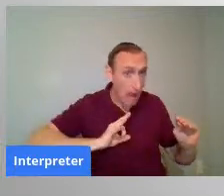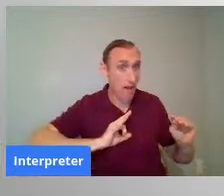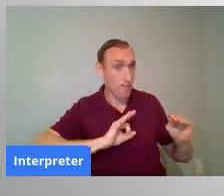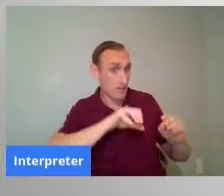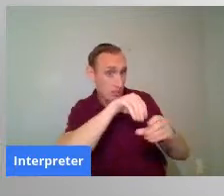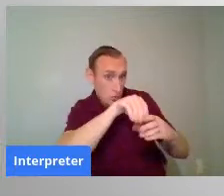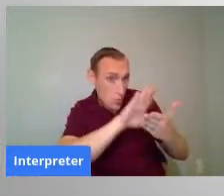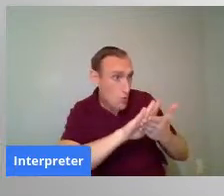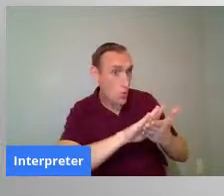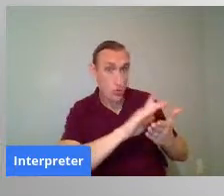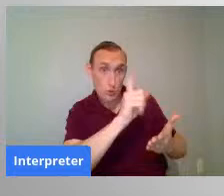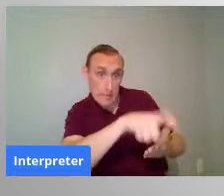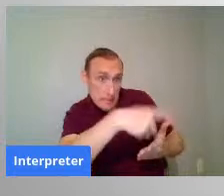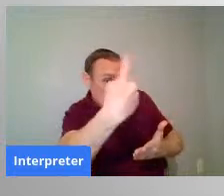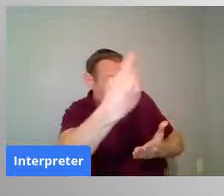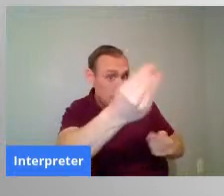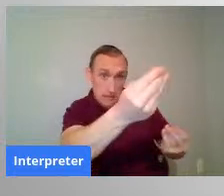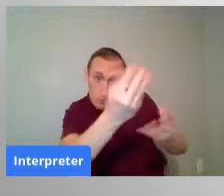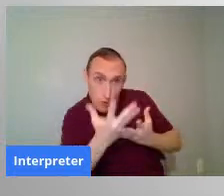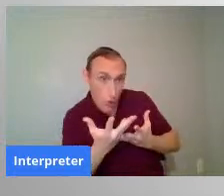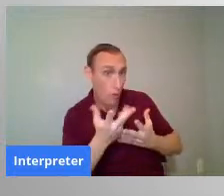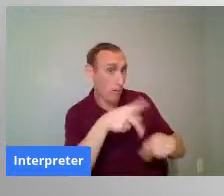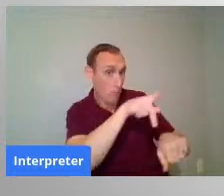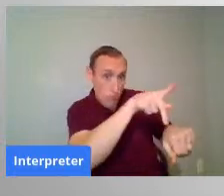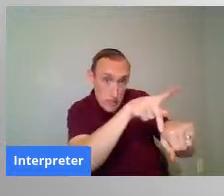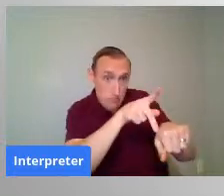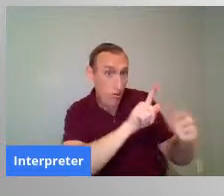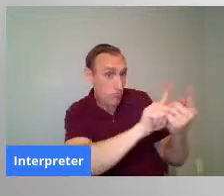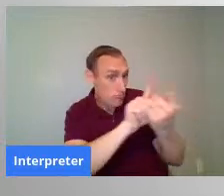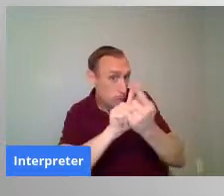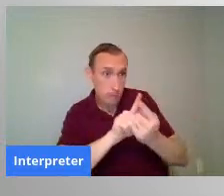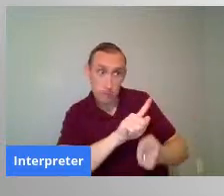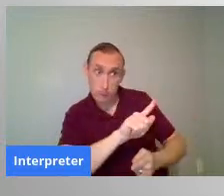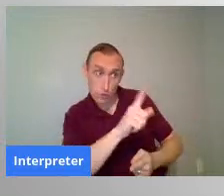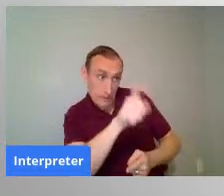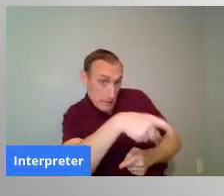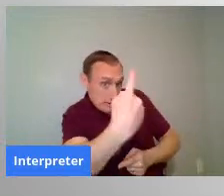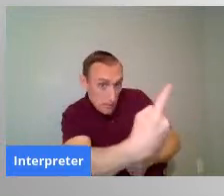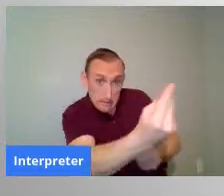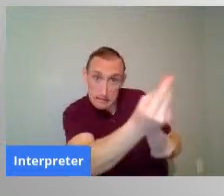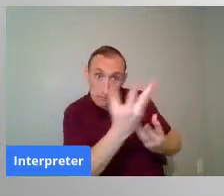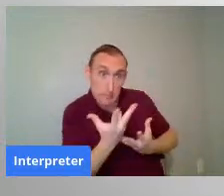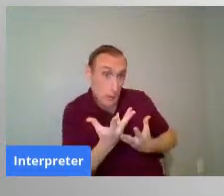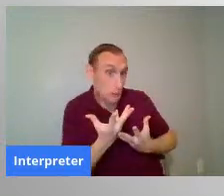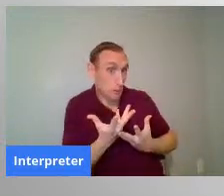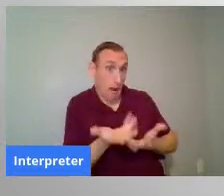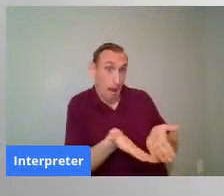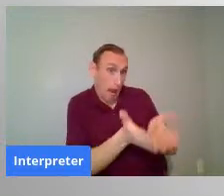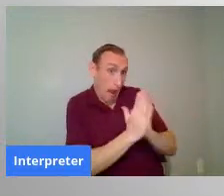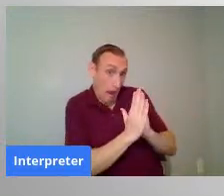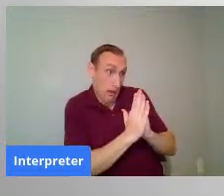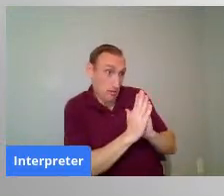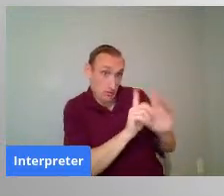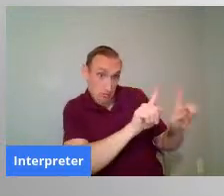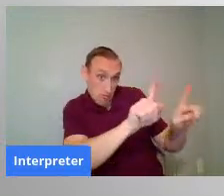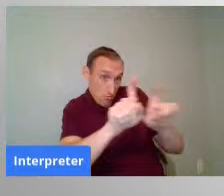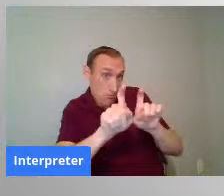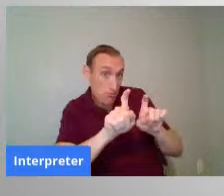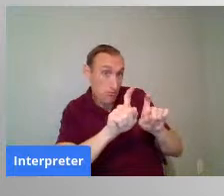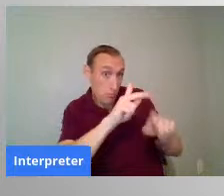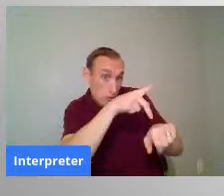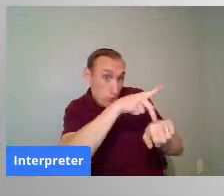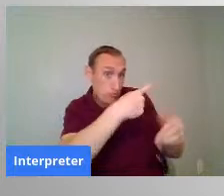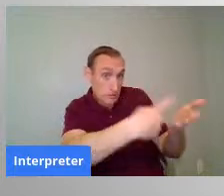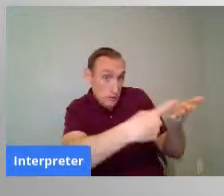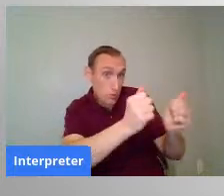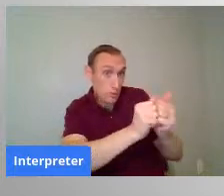faculty, every principal that I have been given an opportunity to speak with. And I have asked those principals to have that